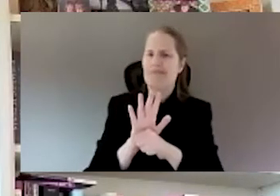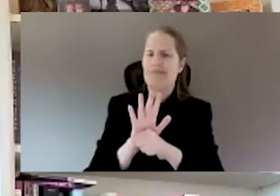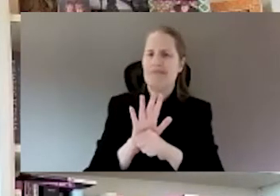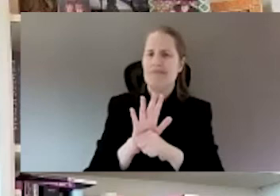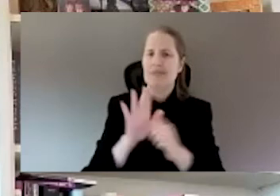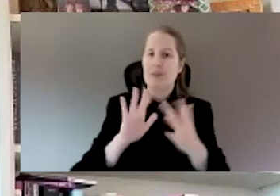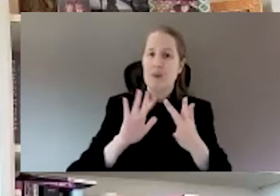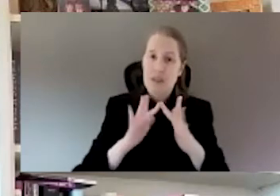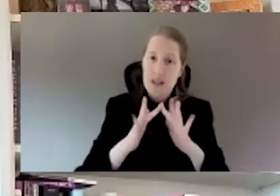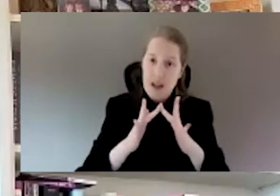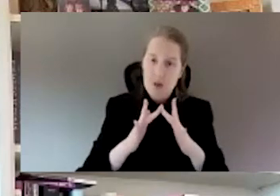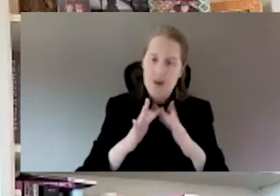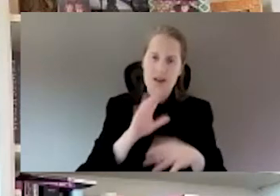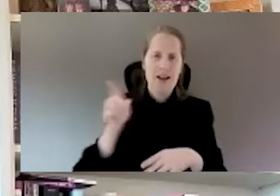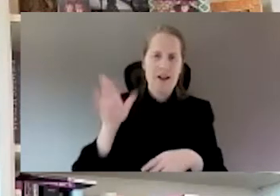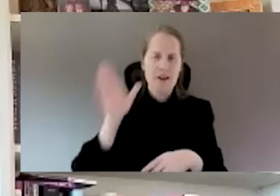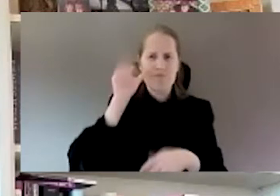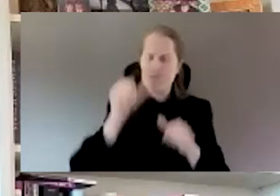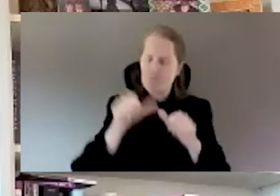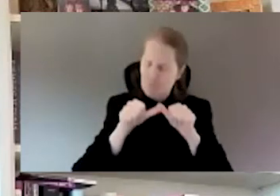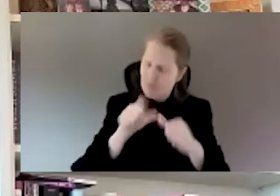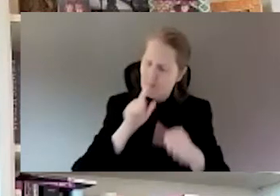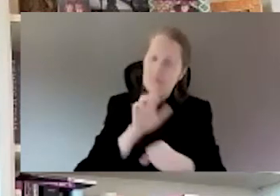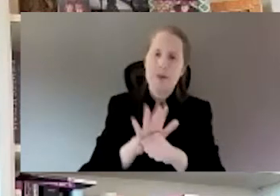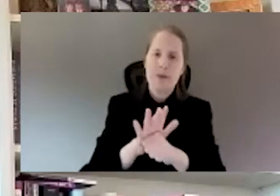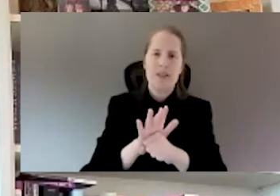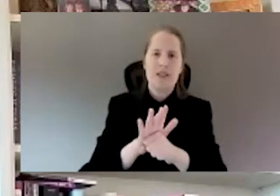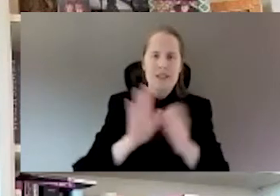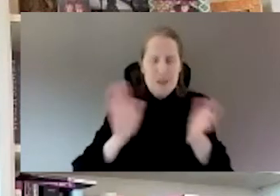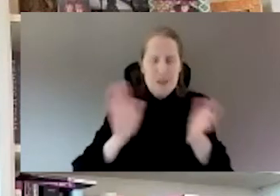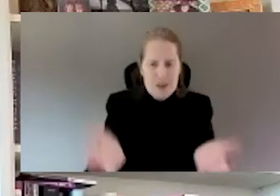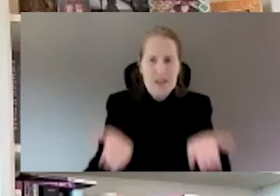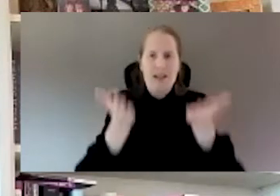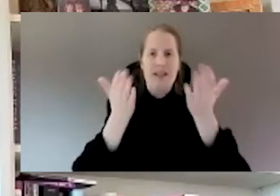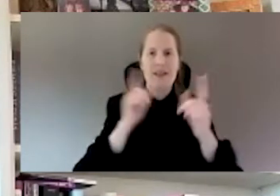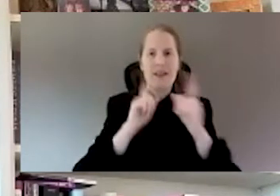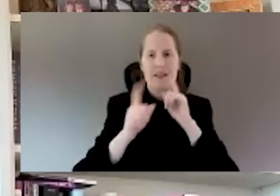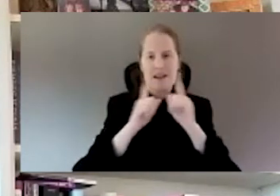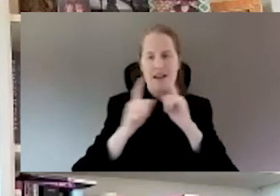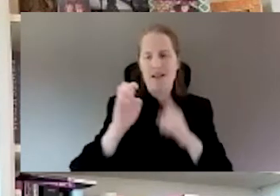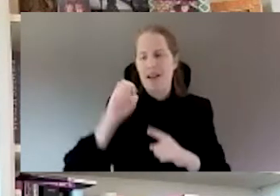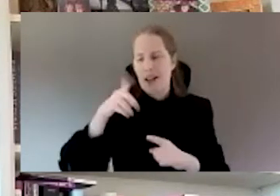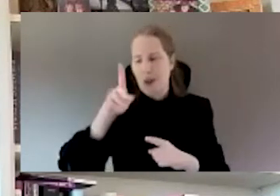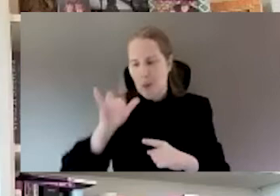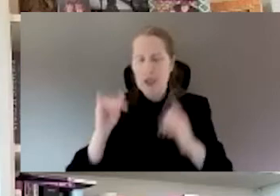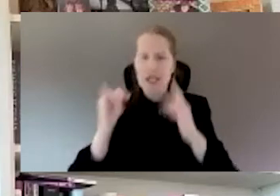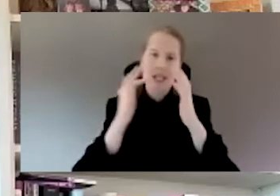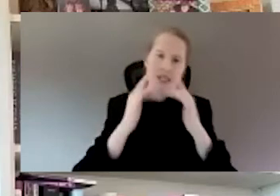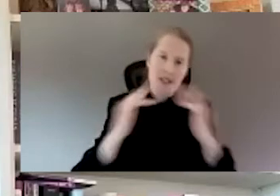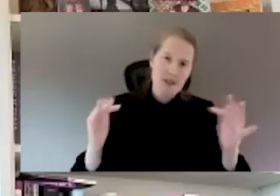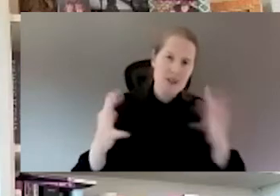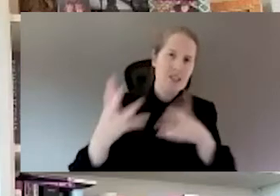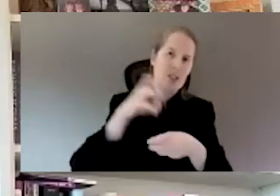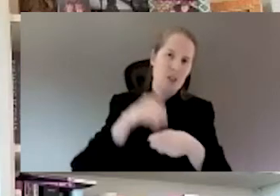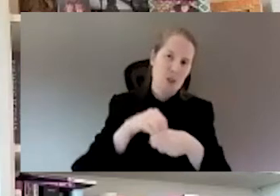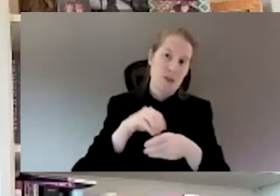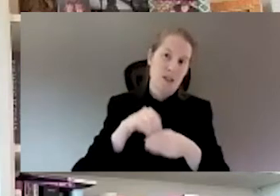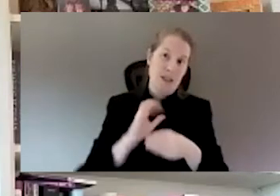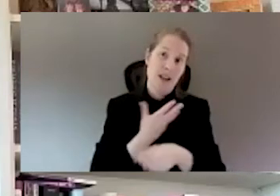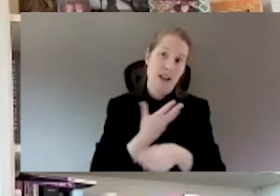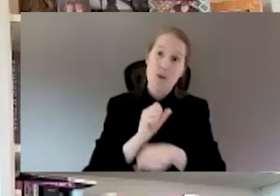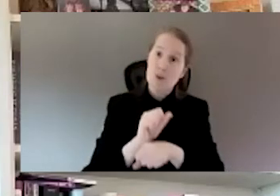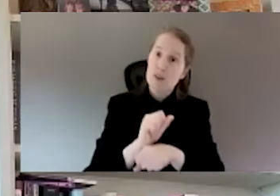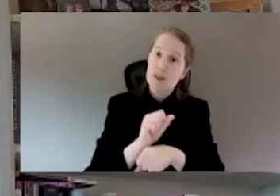your unwavering commitment to elevate the dialogue around equity, diversity, and inclusion in our work every